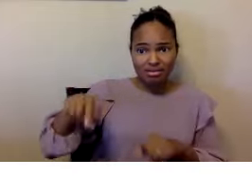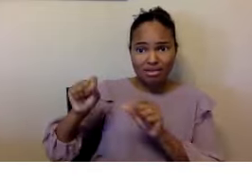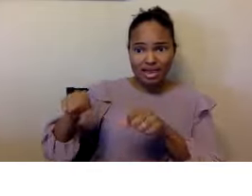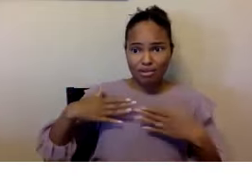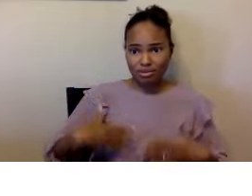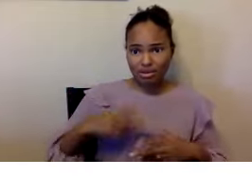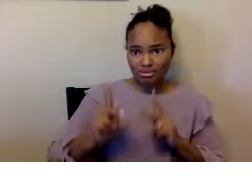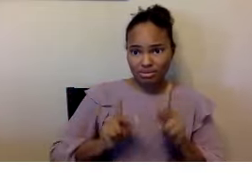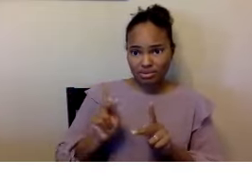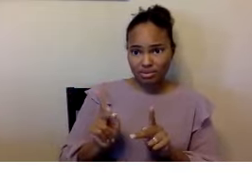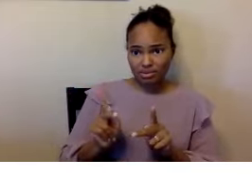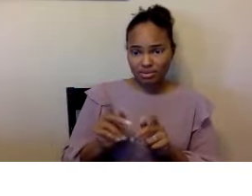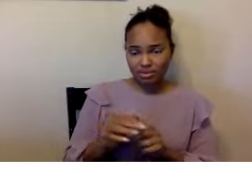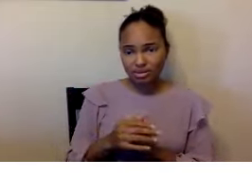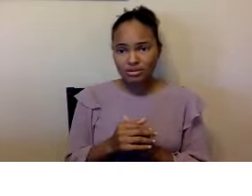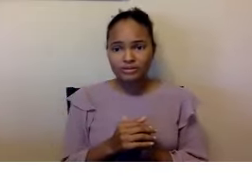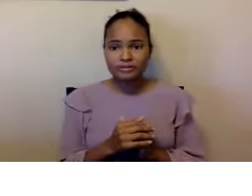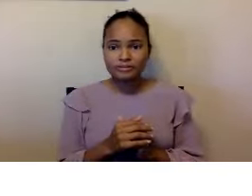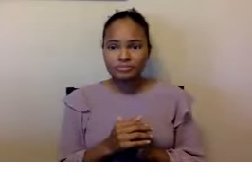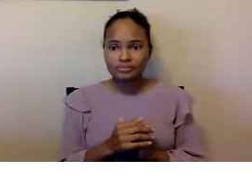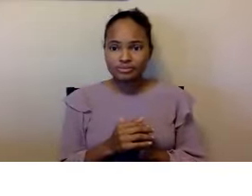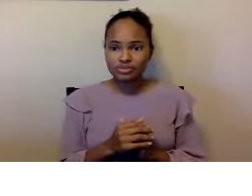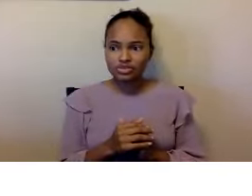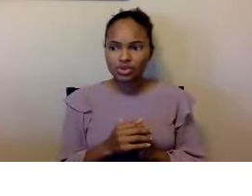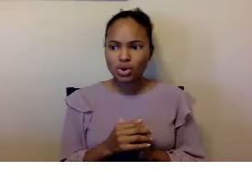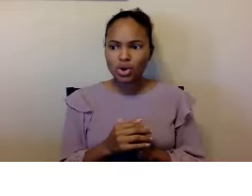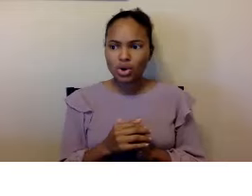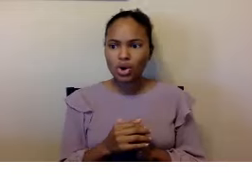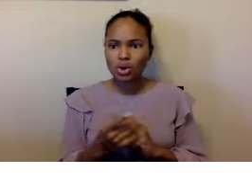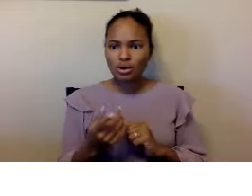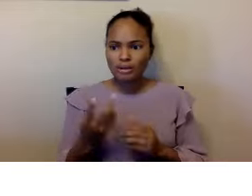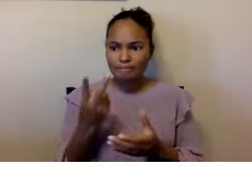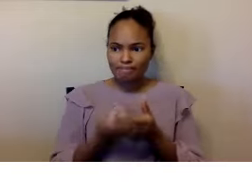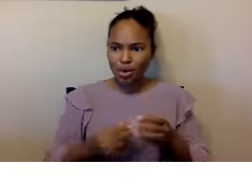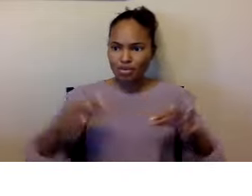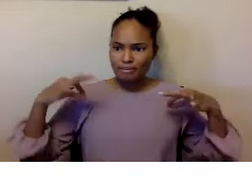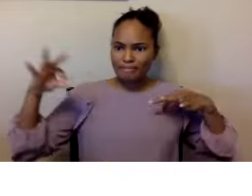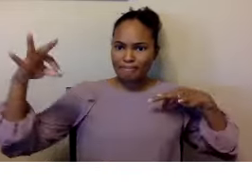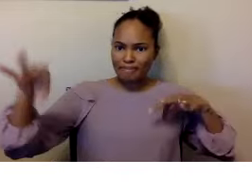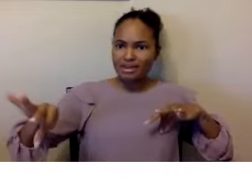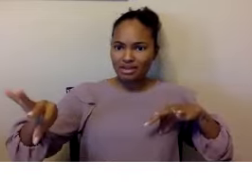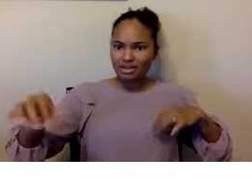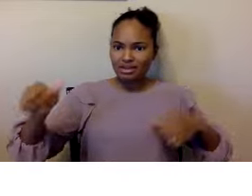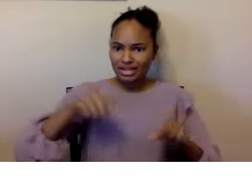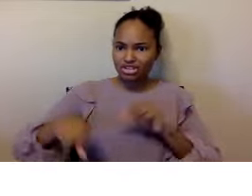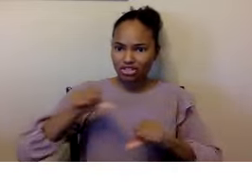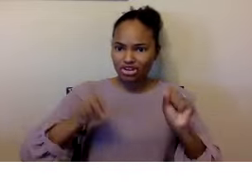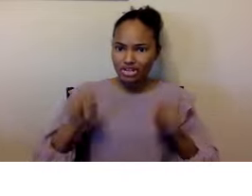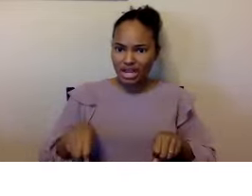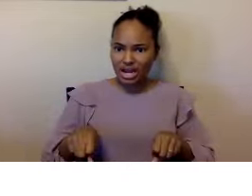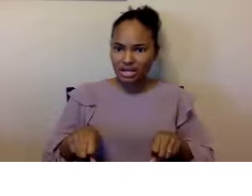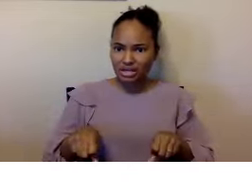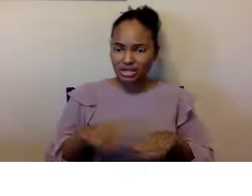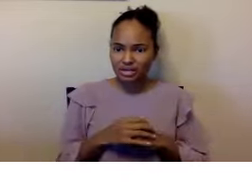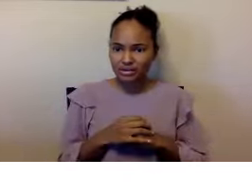to these other communities. And I feel like if we all if we